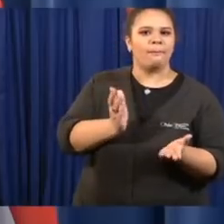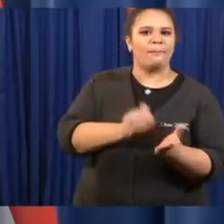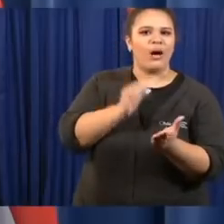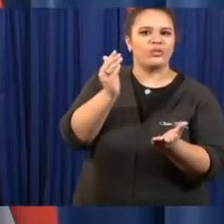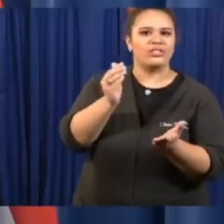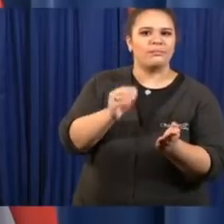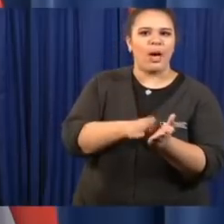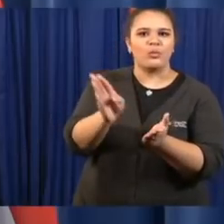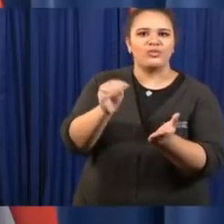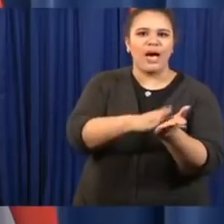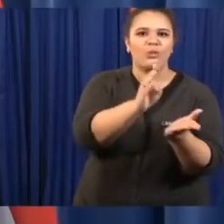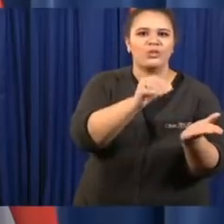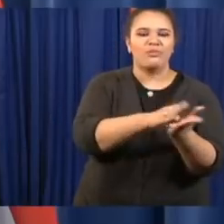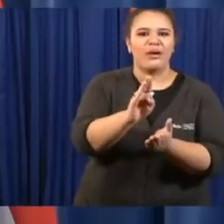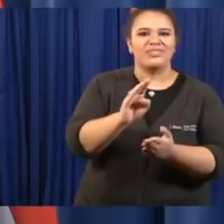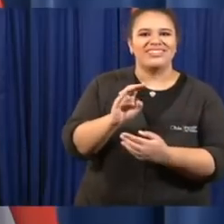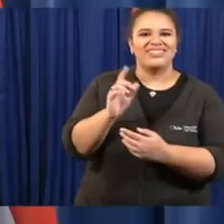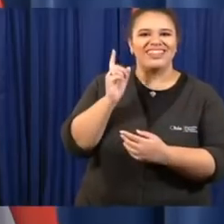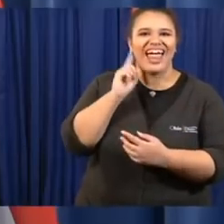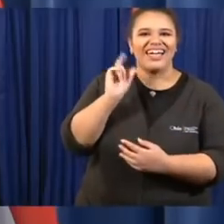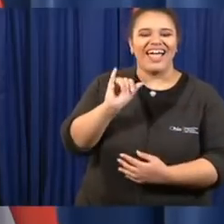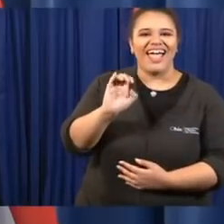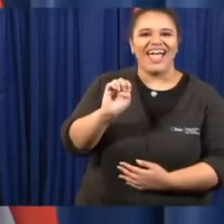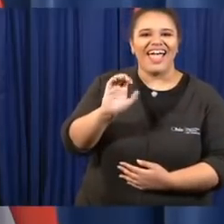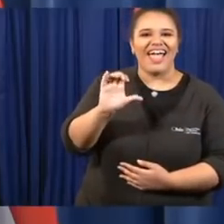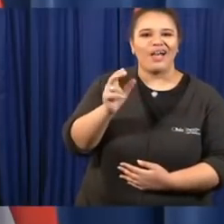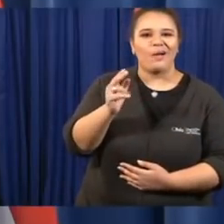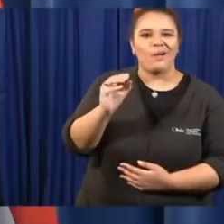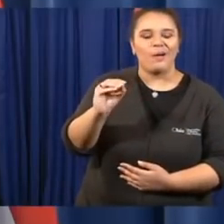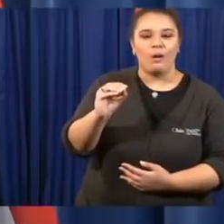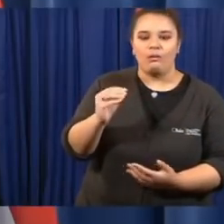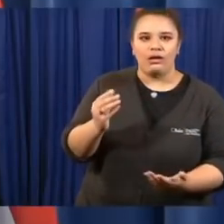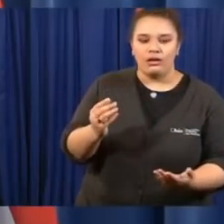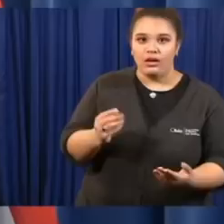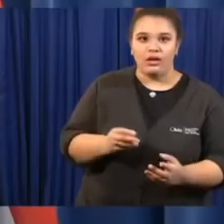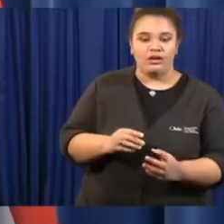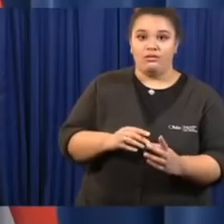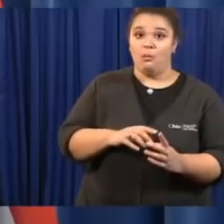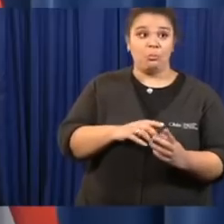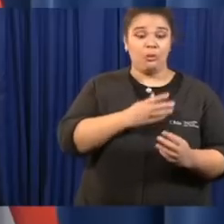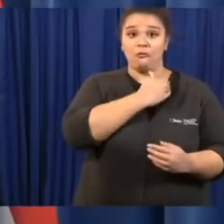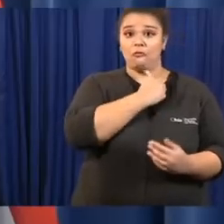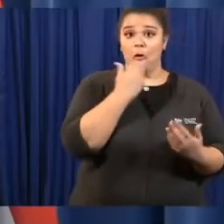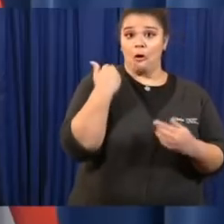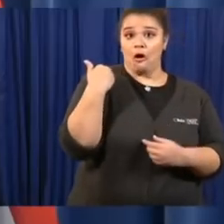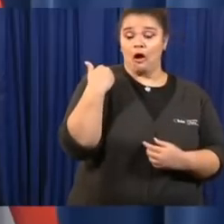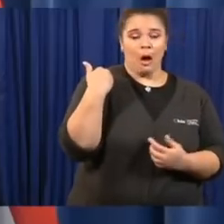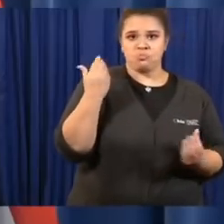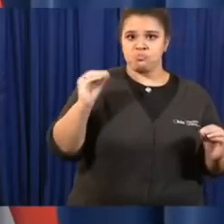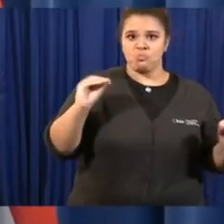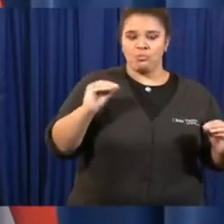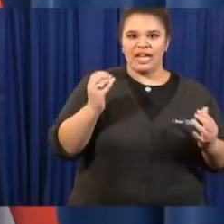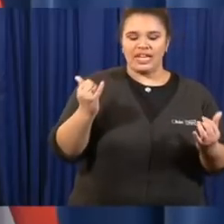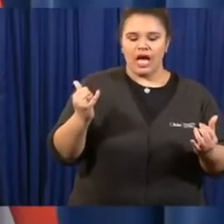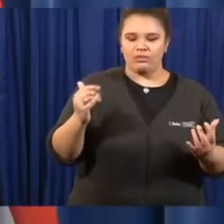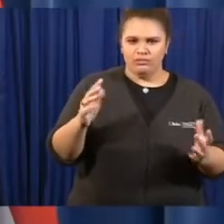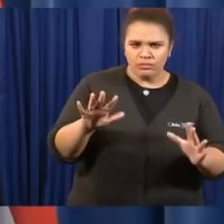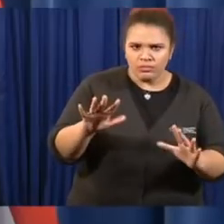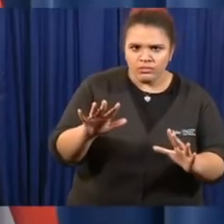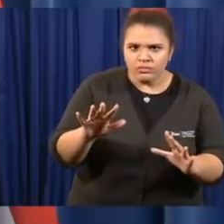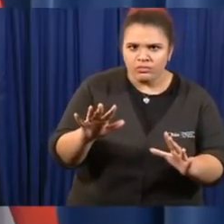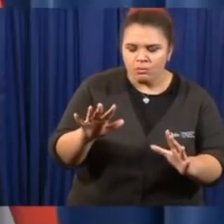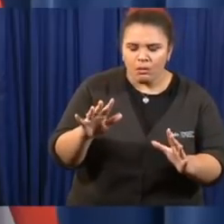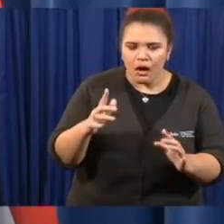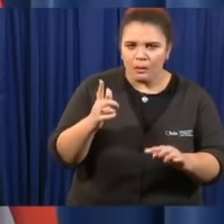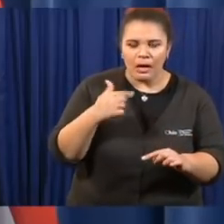That we were not getting with any other questioner, and I don't know what was going on in the room, but I was not able to pick